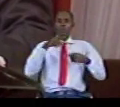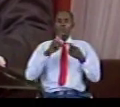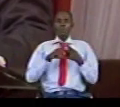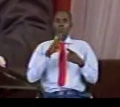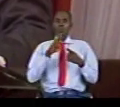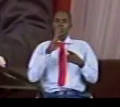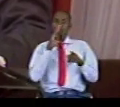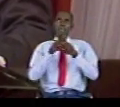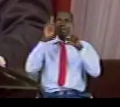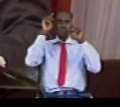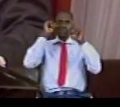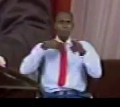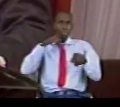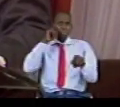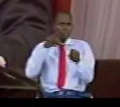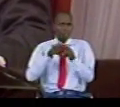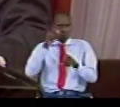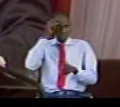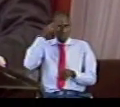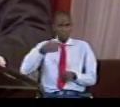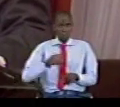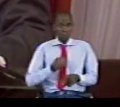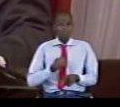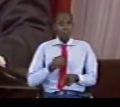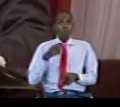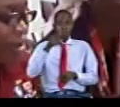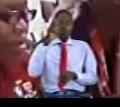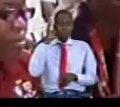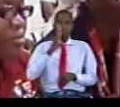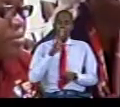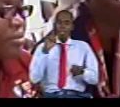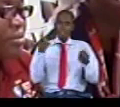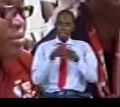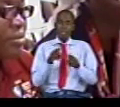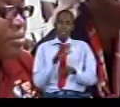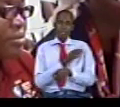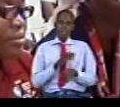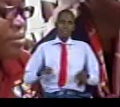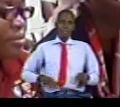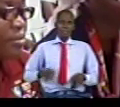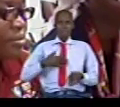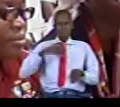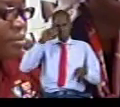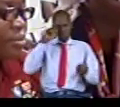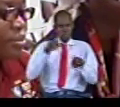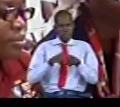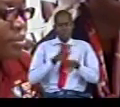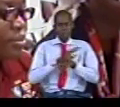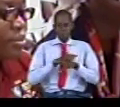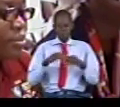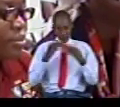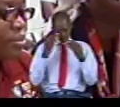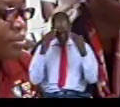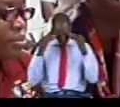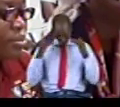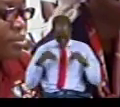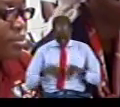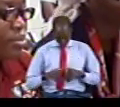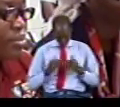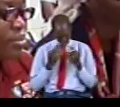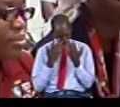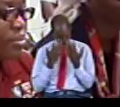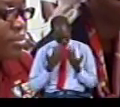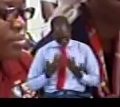that? You're going to be like him. My brother, don't drop your head. Don't be so sorrowful,